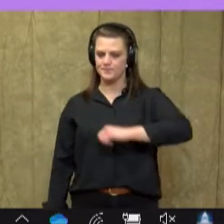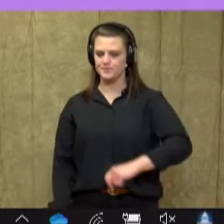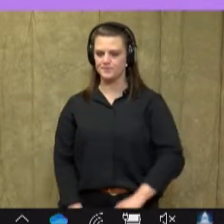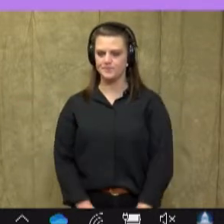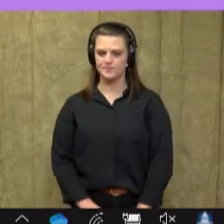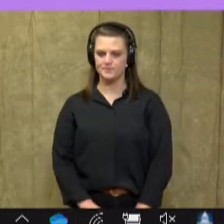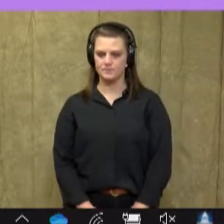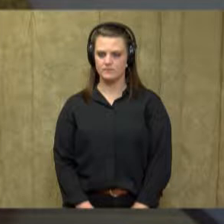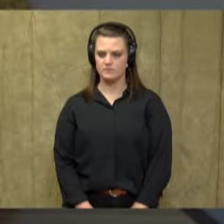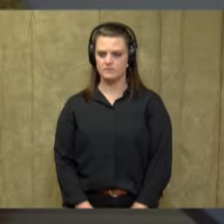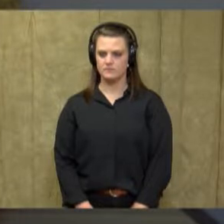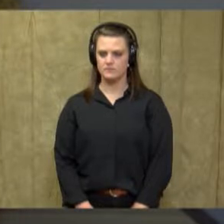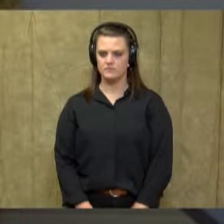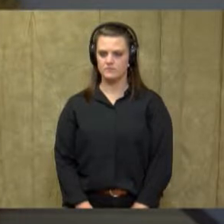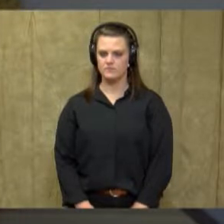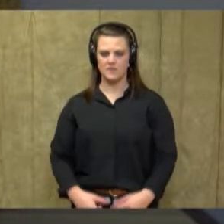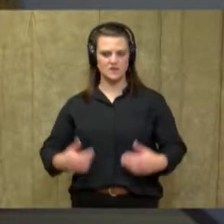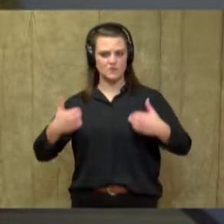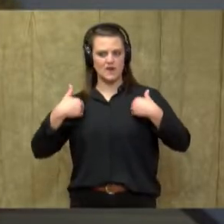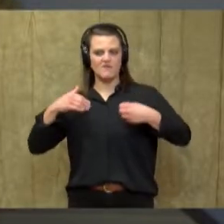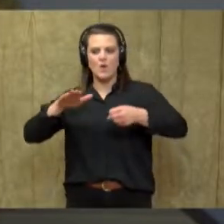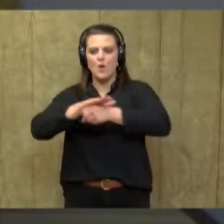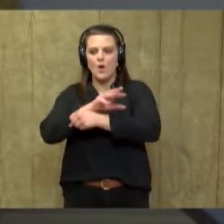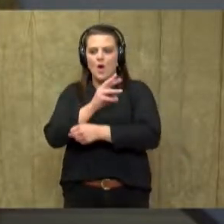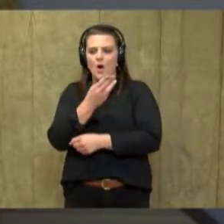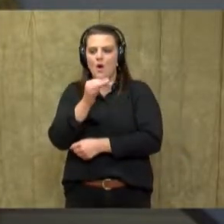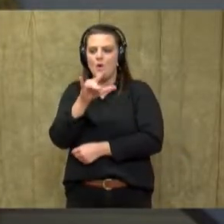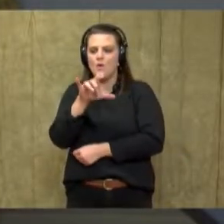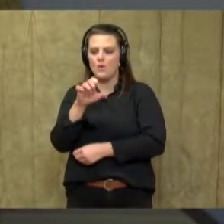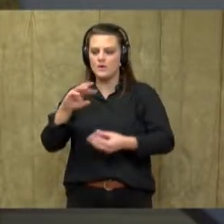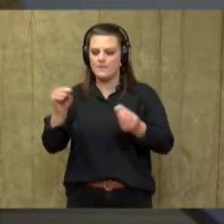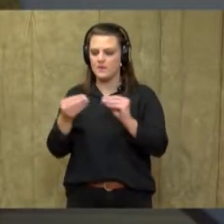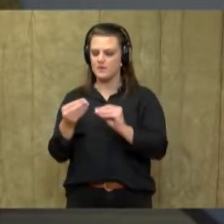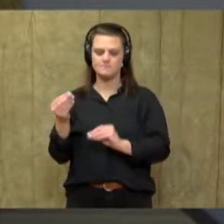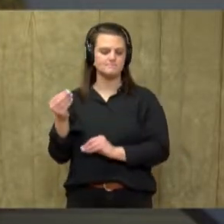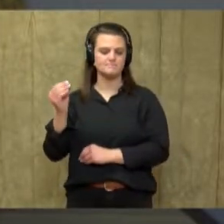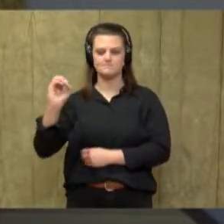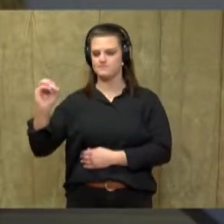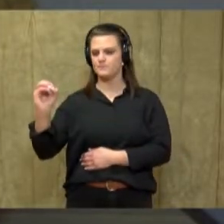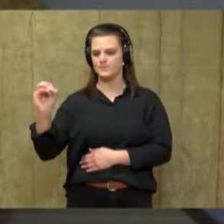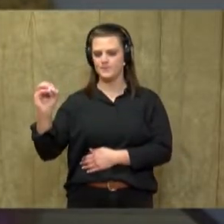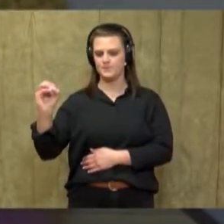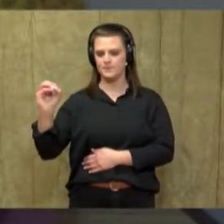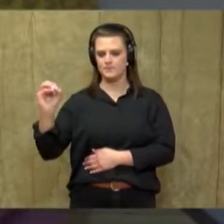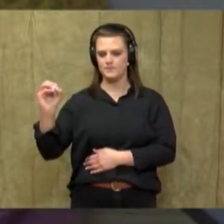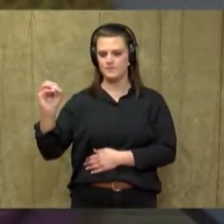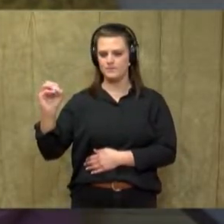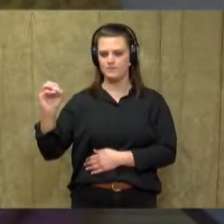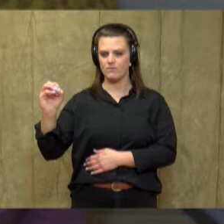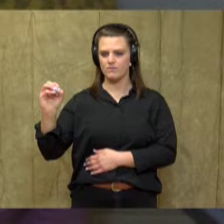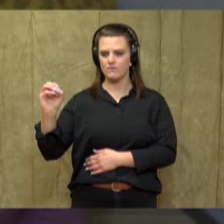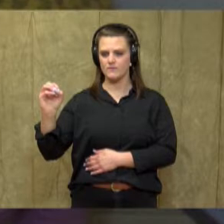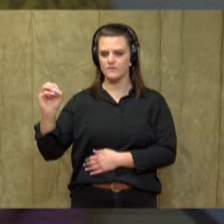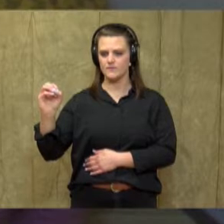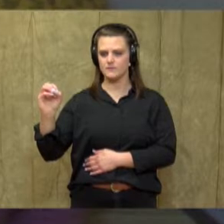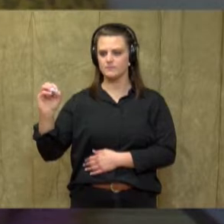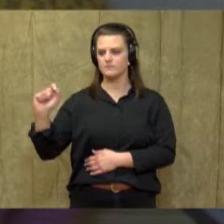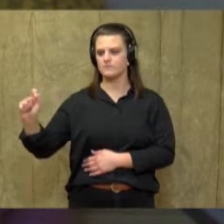like? Do we have any whole numbers? Nope, we put a 0 there. And it would look